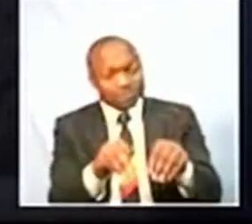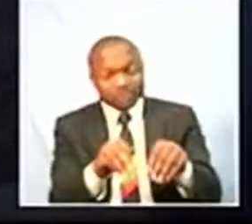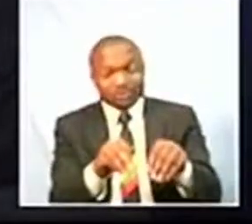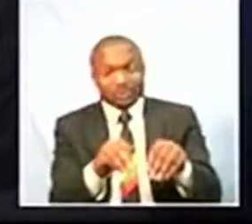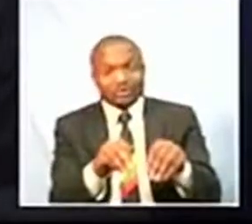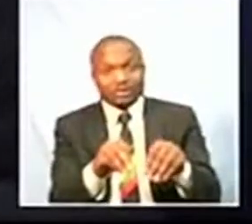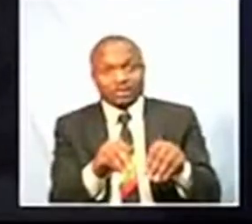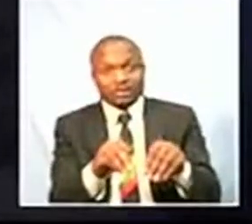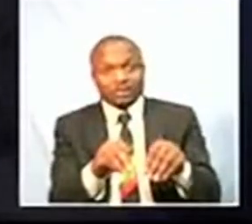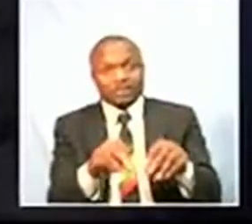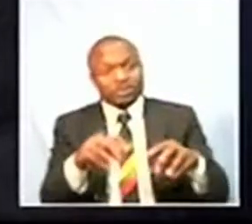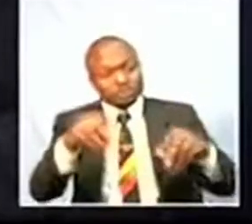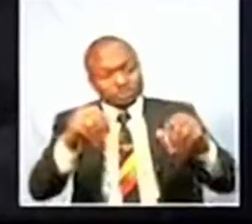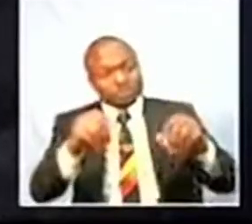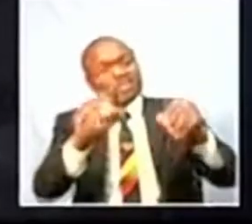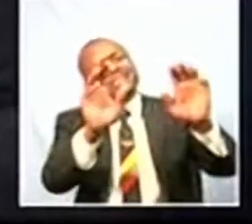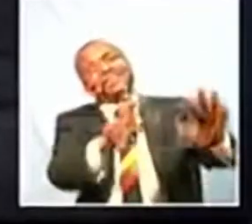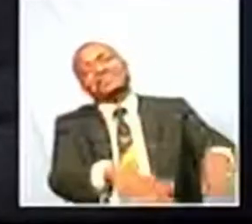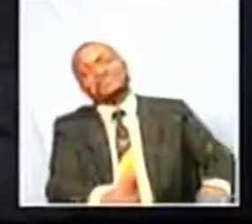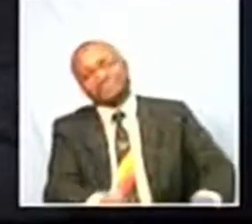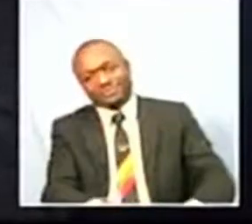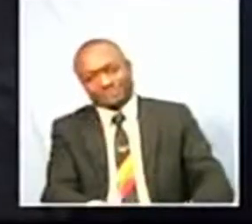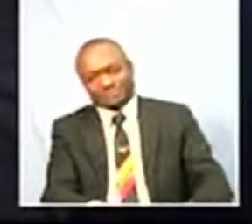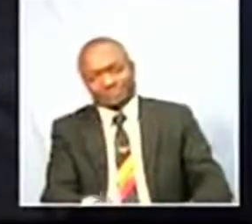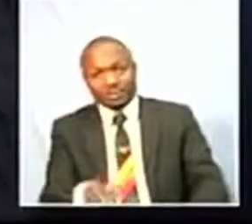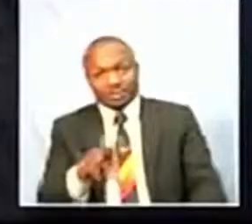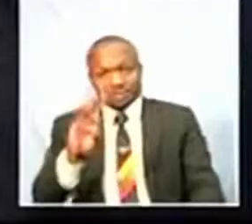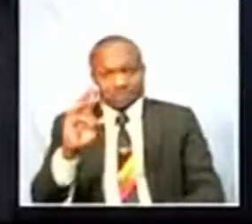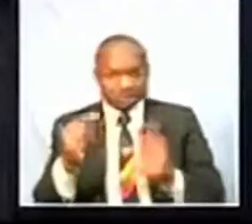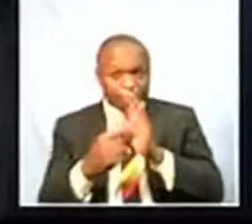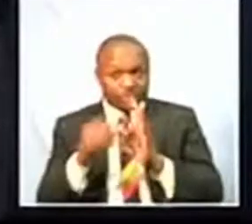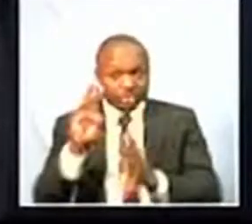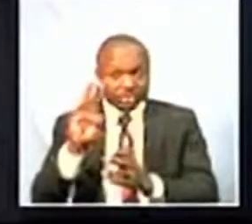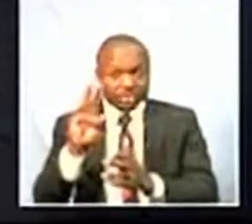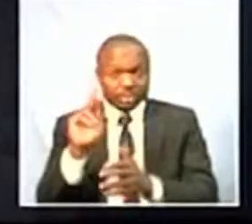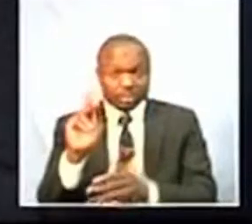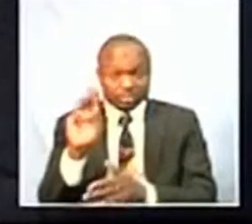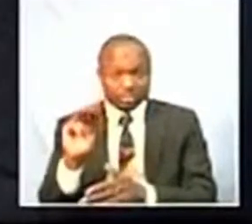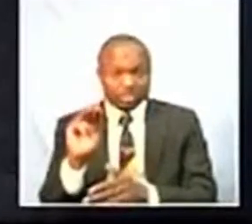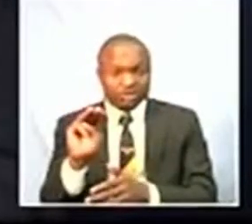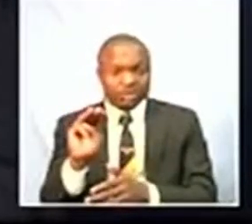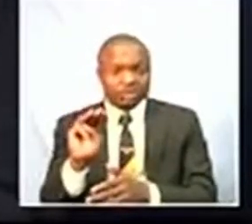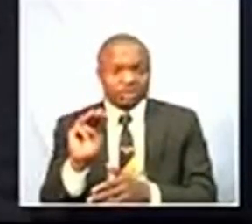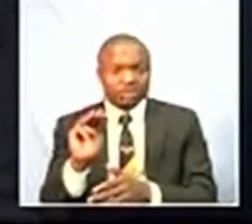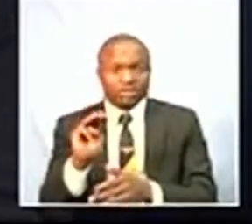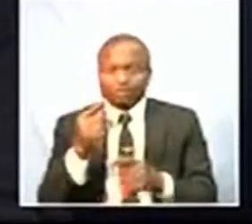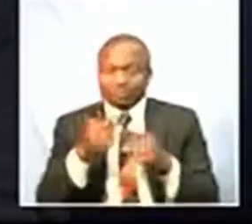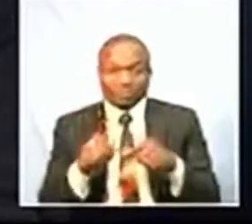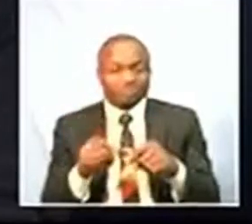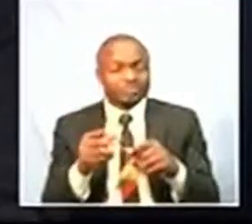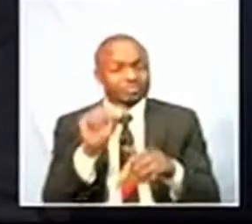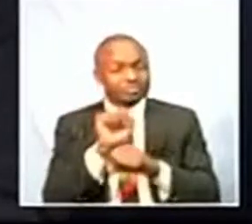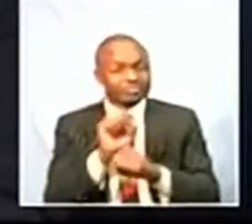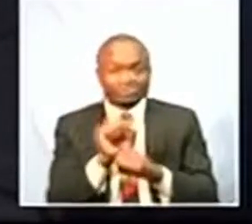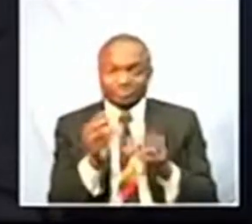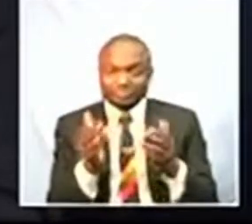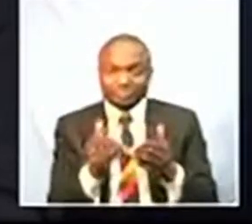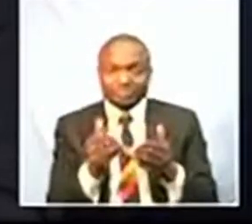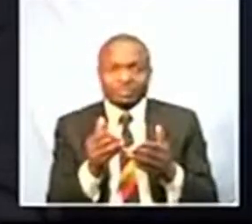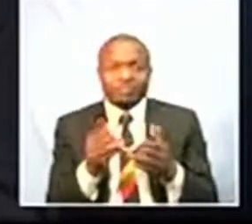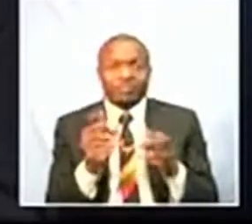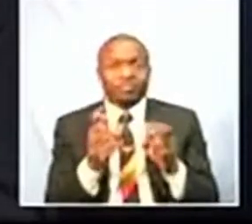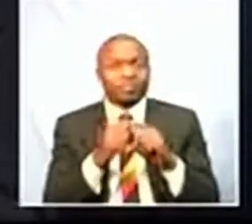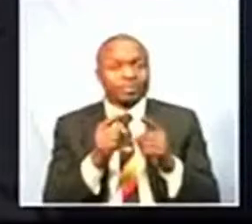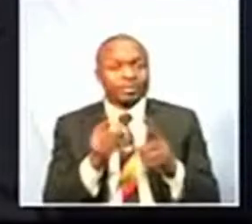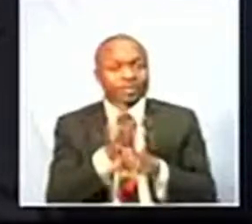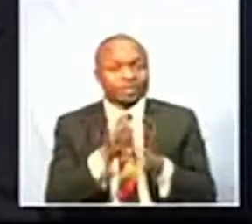the gravel and leave it like that. So 6.6 kilometers was not done, but the contractor was paid in full.